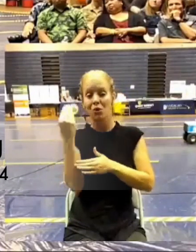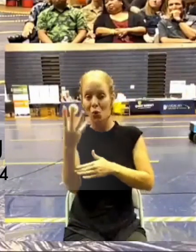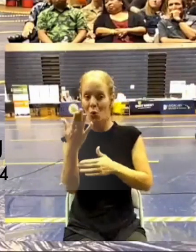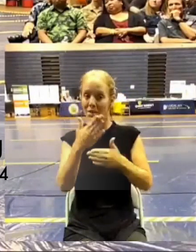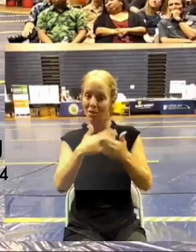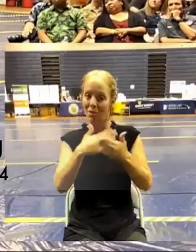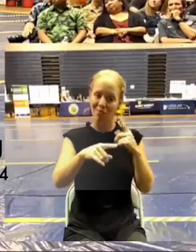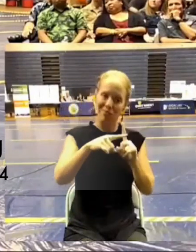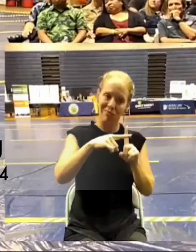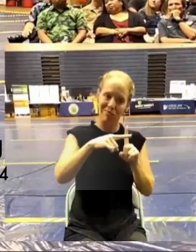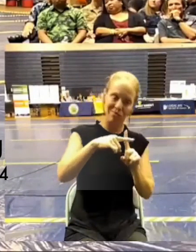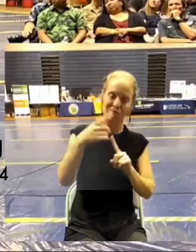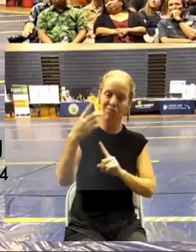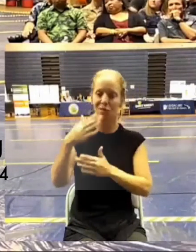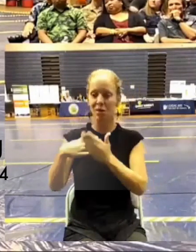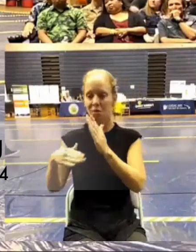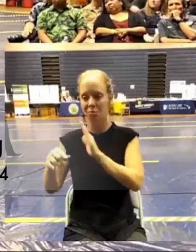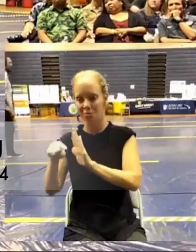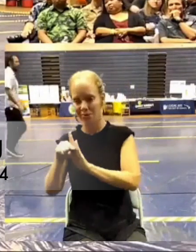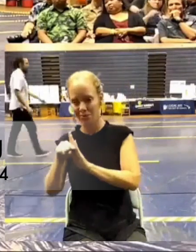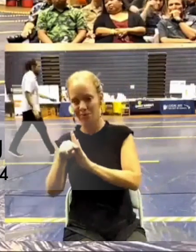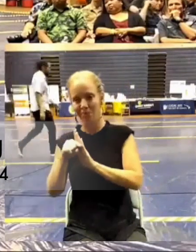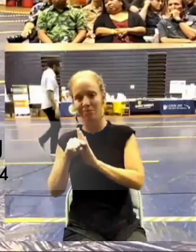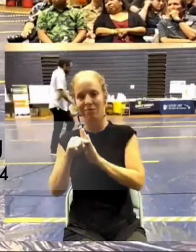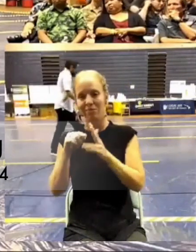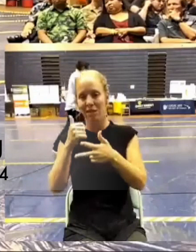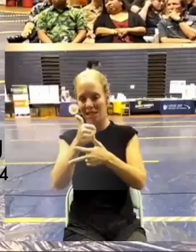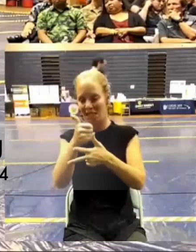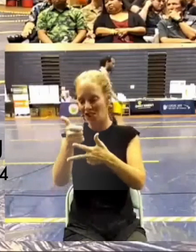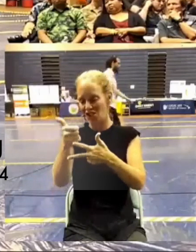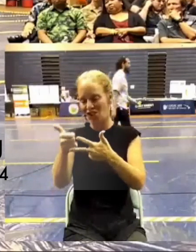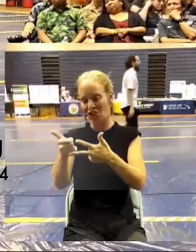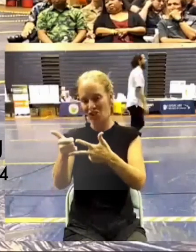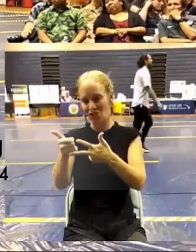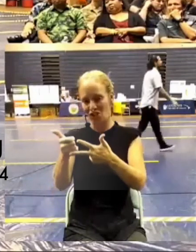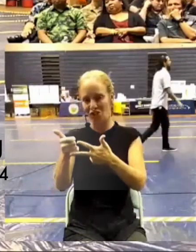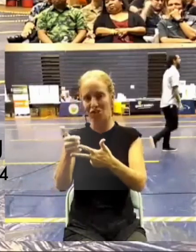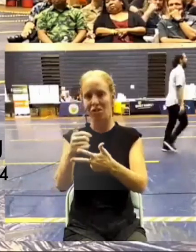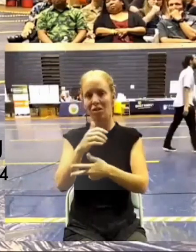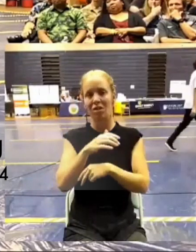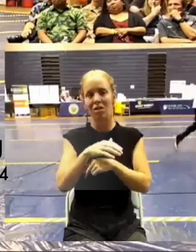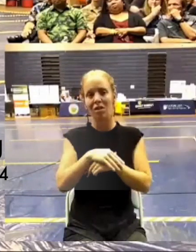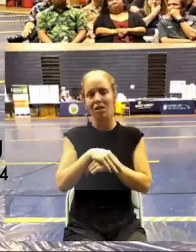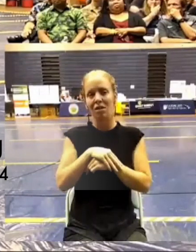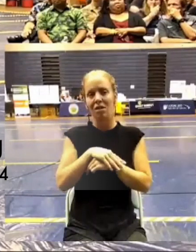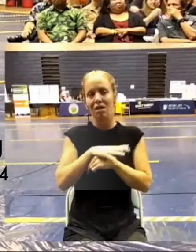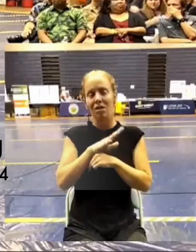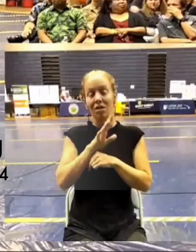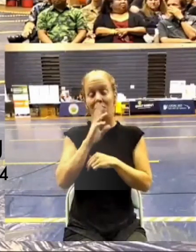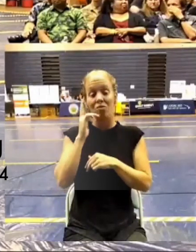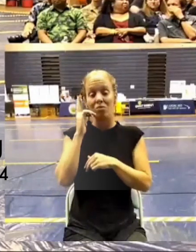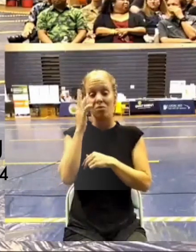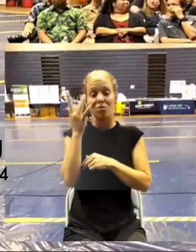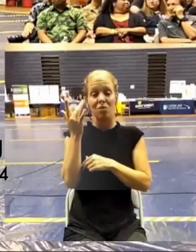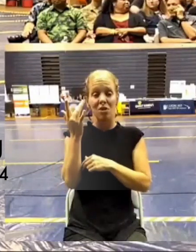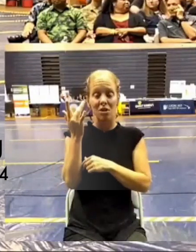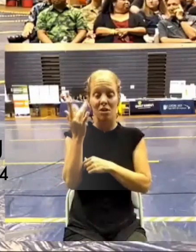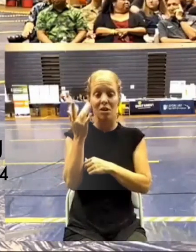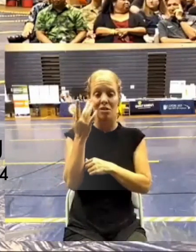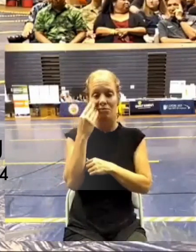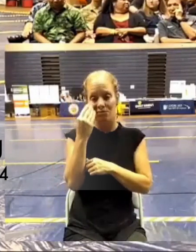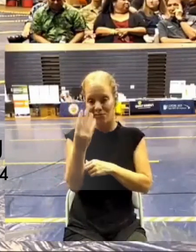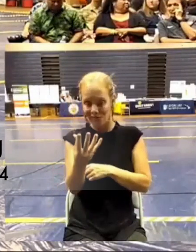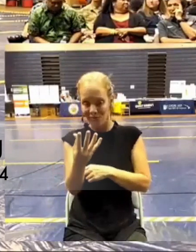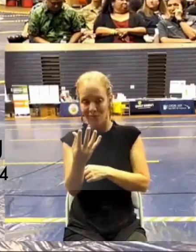advantages and disadvantages of each of these potential sites. The reason why we're sharing this with you is